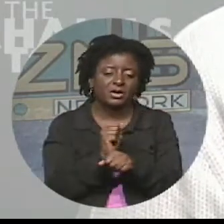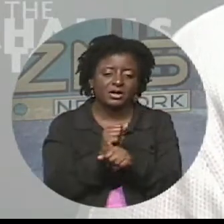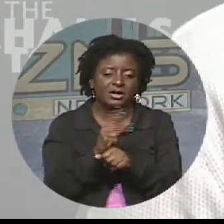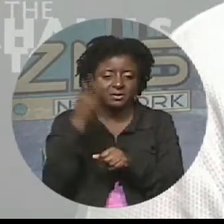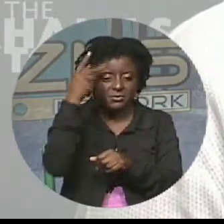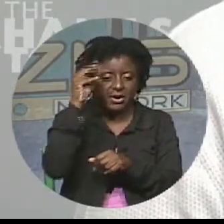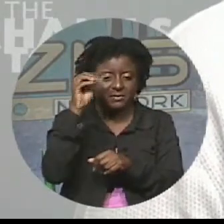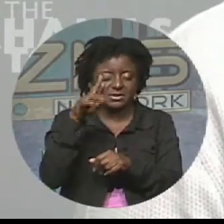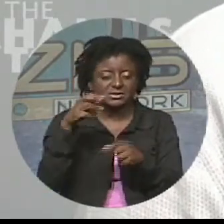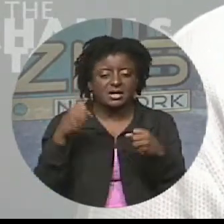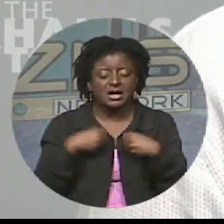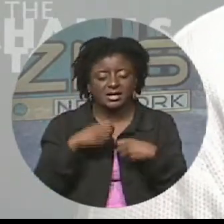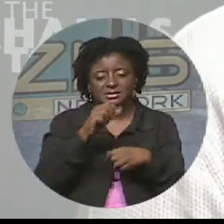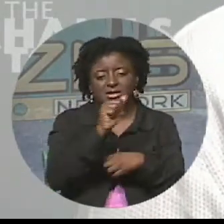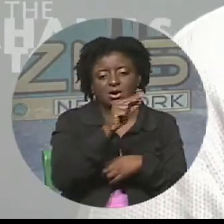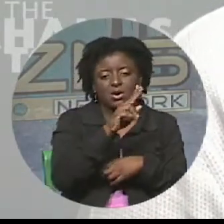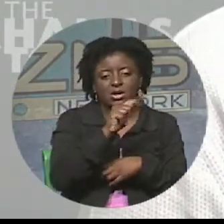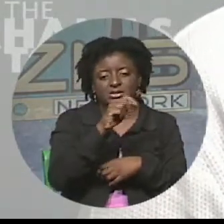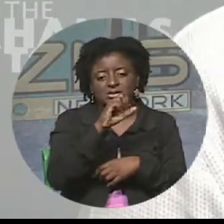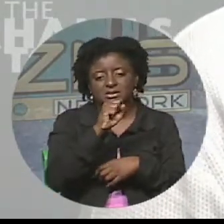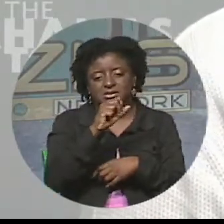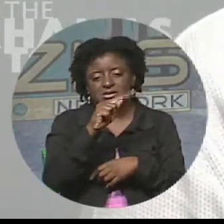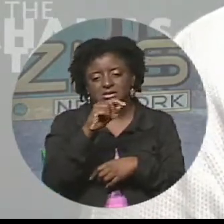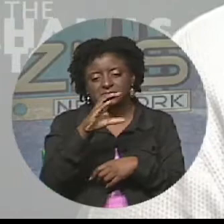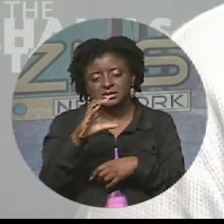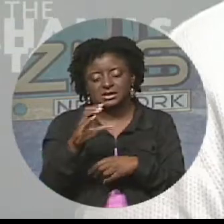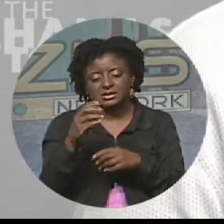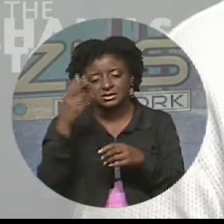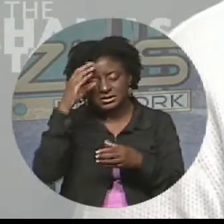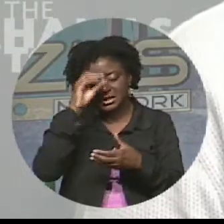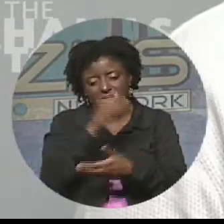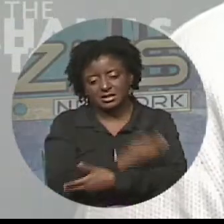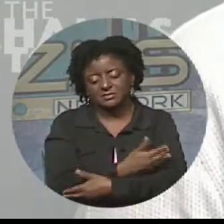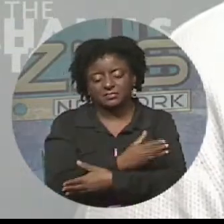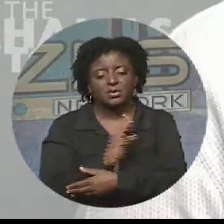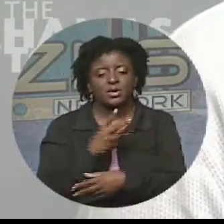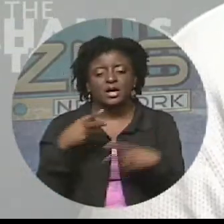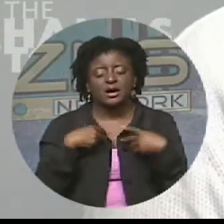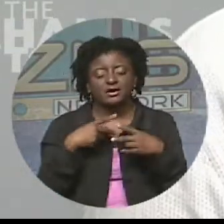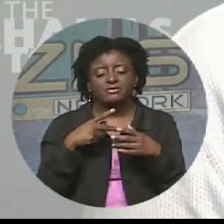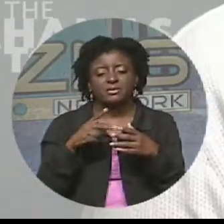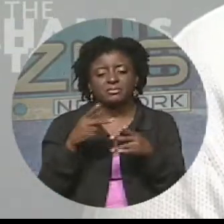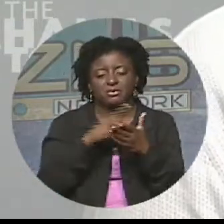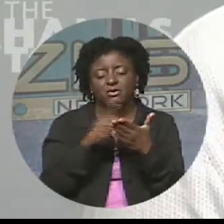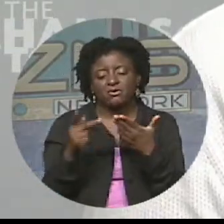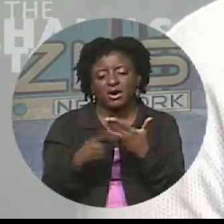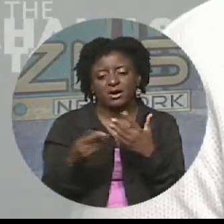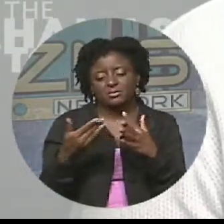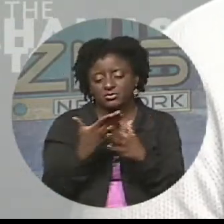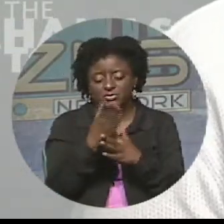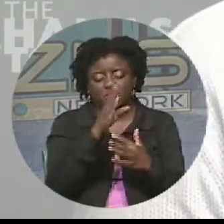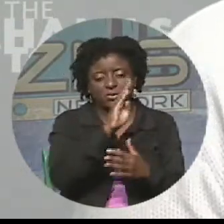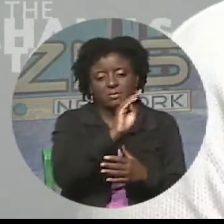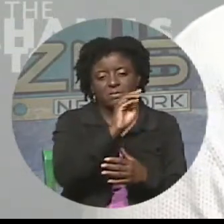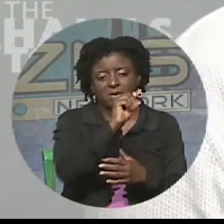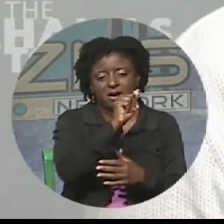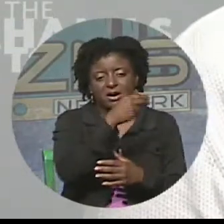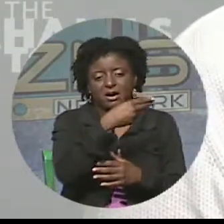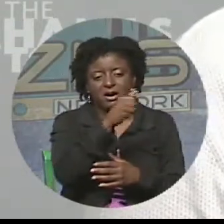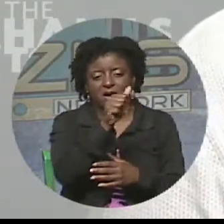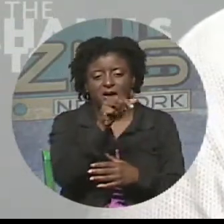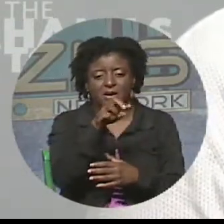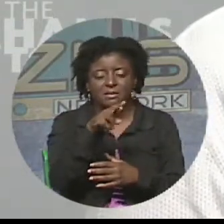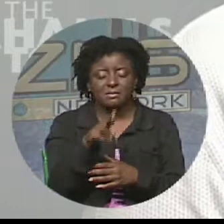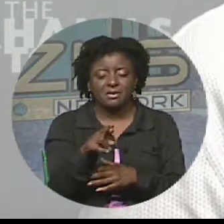autistic son. We have a program through Bahama called Best Buddies. We have all the different sponsors, all the guys that are playing, they're